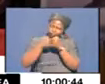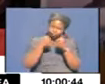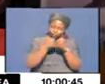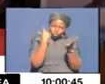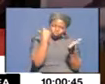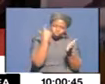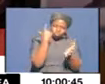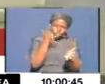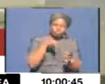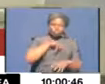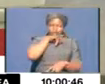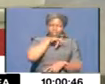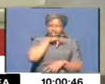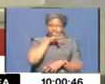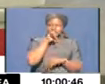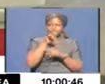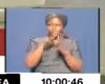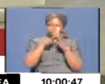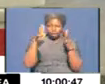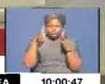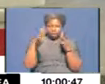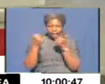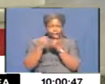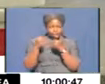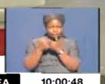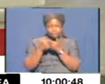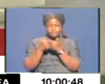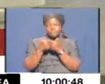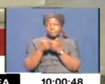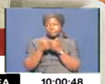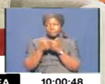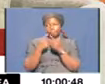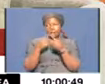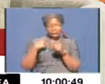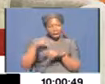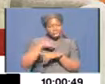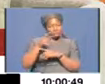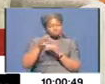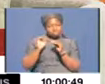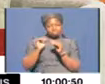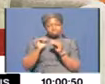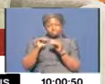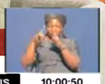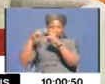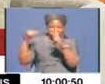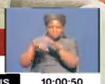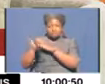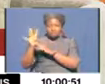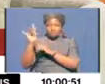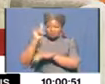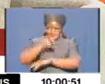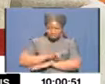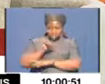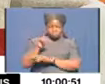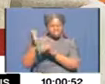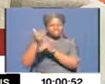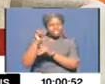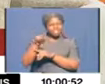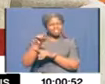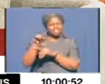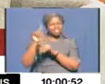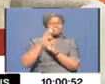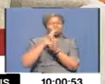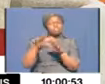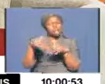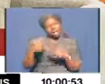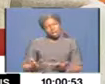build-up to it. It was not there. We were in camp for 4 days. How do you achieve a result you want? It is not possible. So